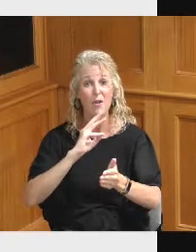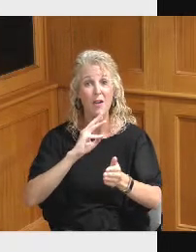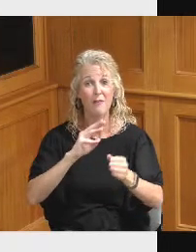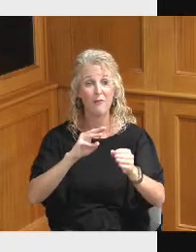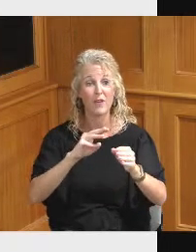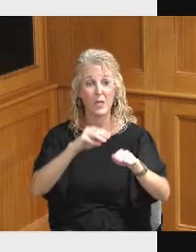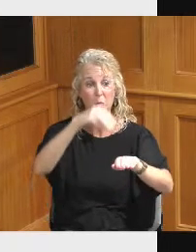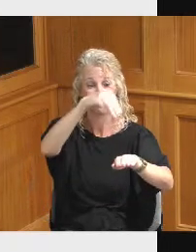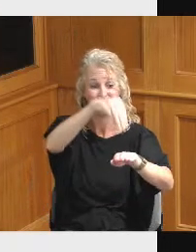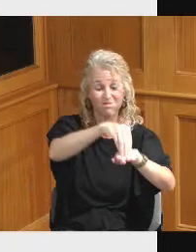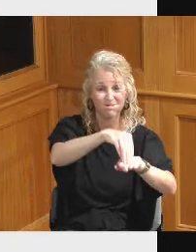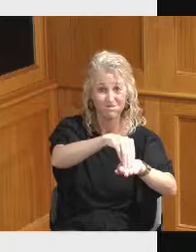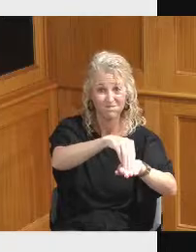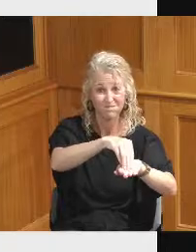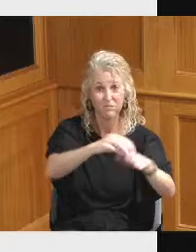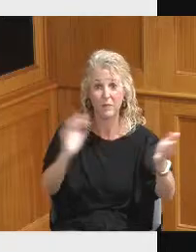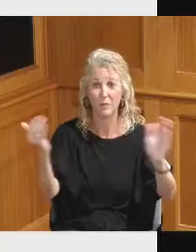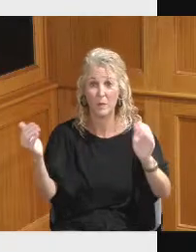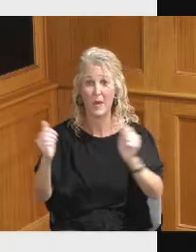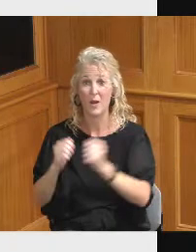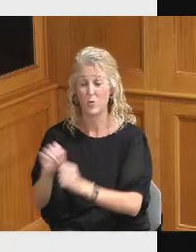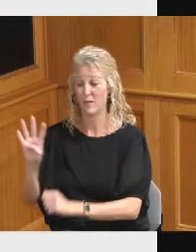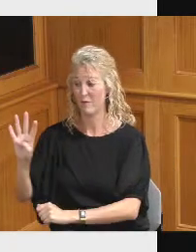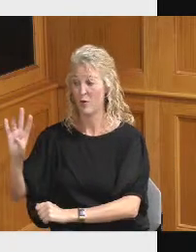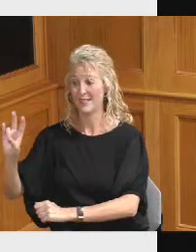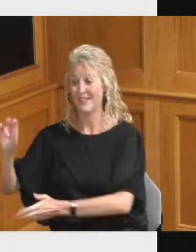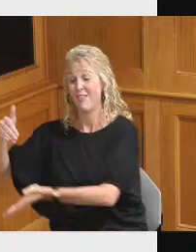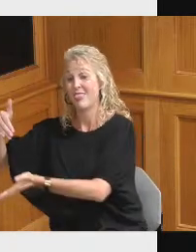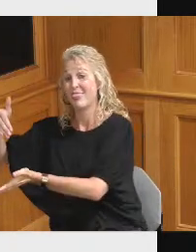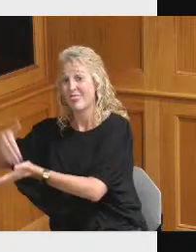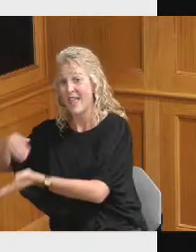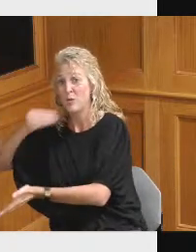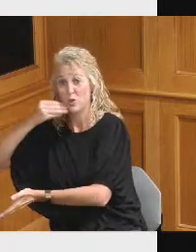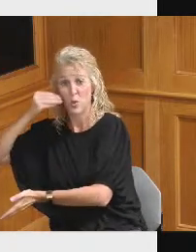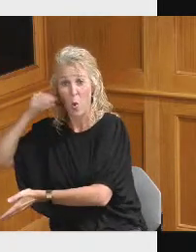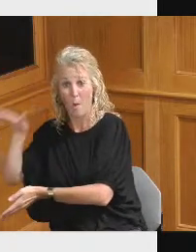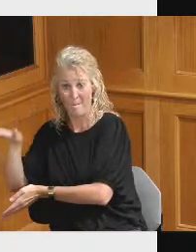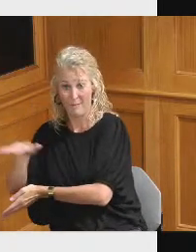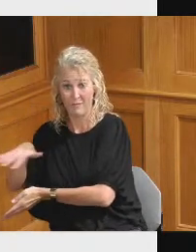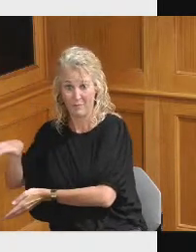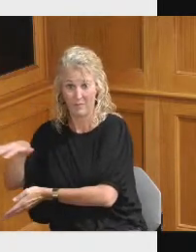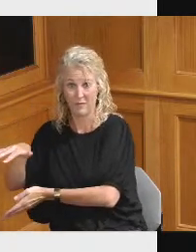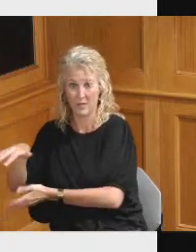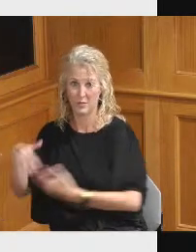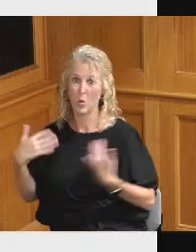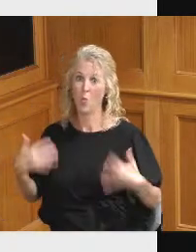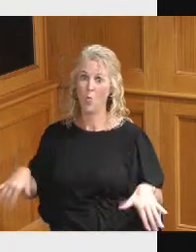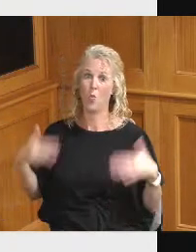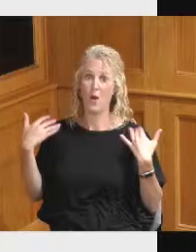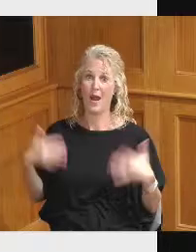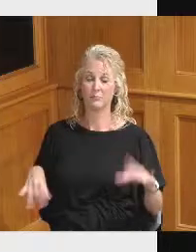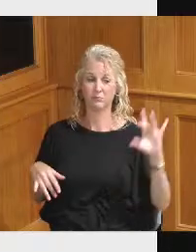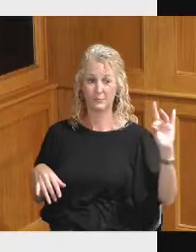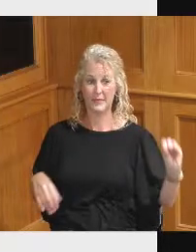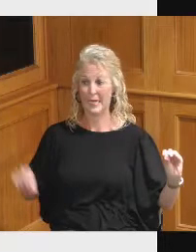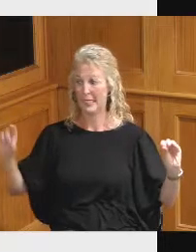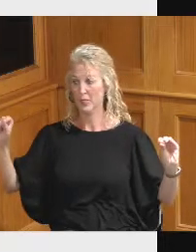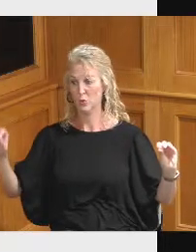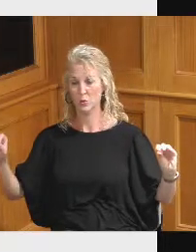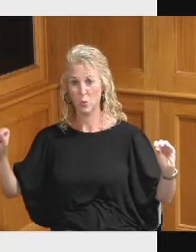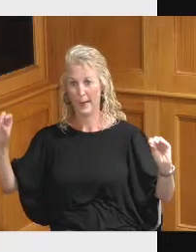as 47,000 residential properties. So you can see it's that classic sort of 80-20 issue,